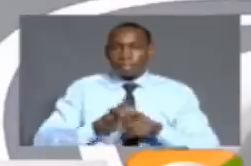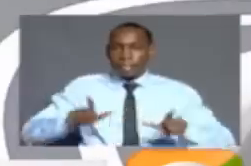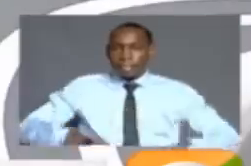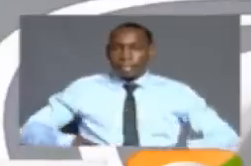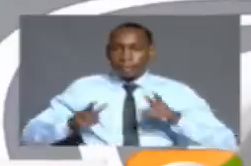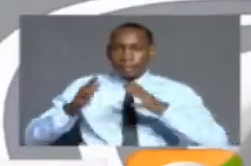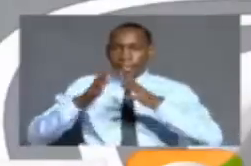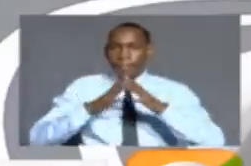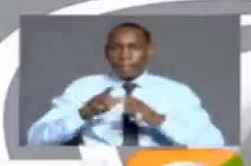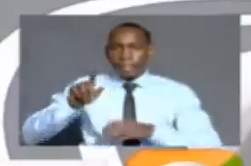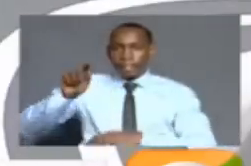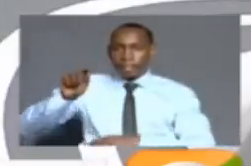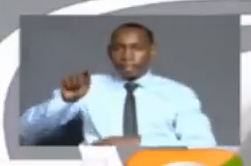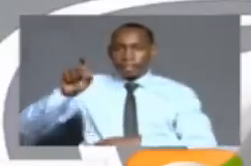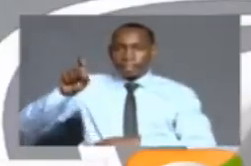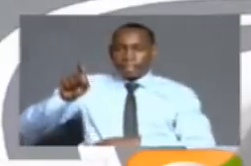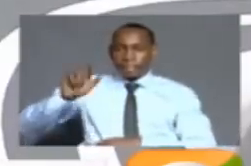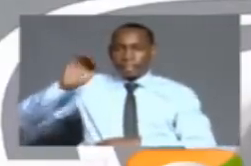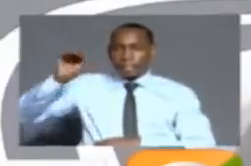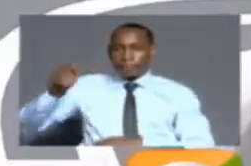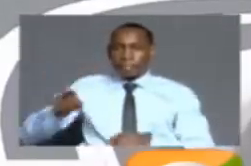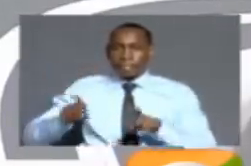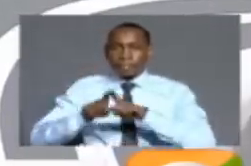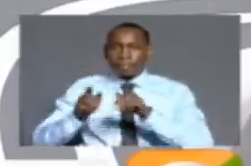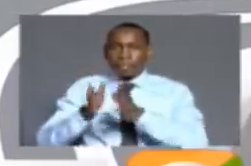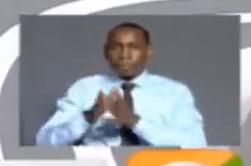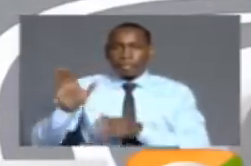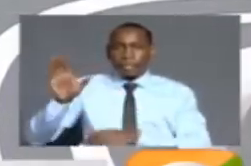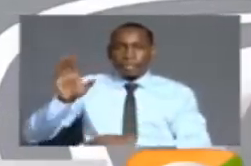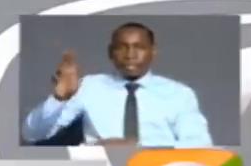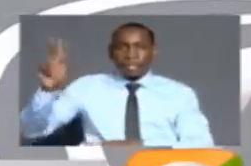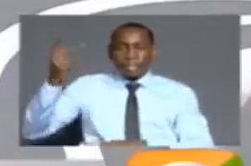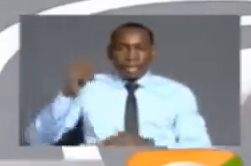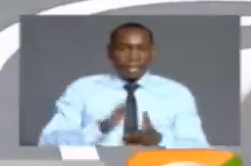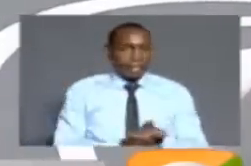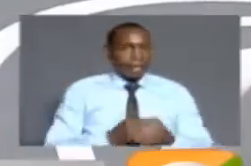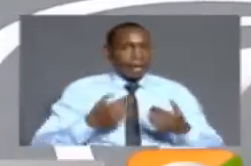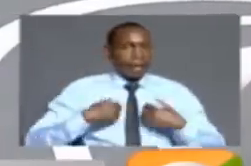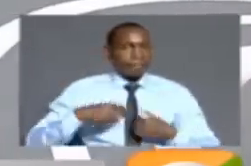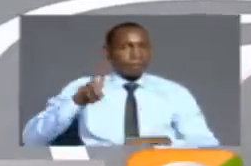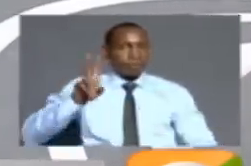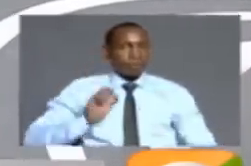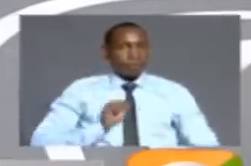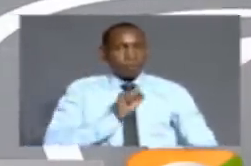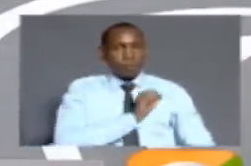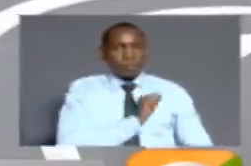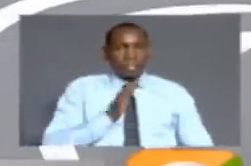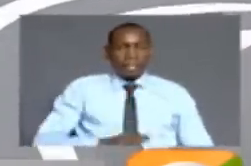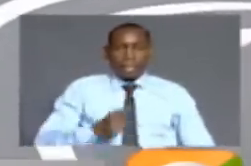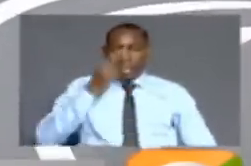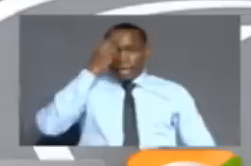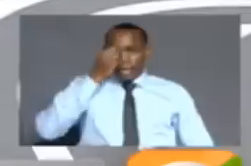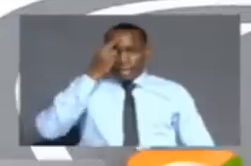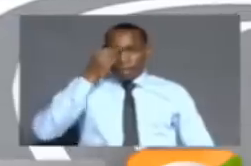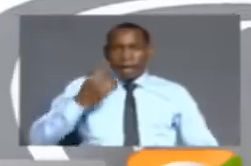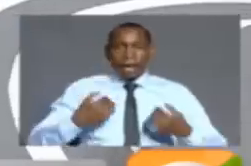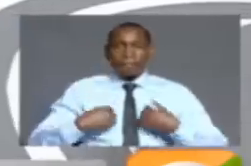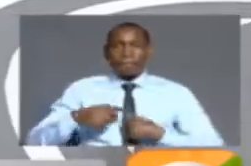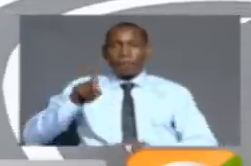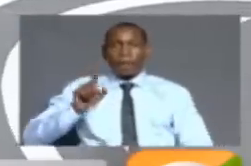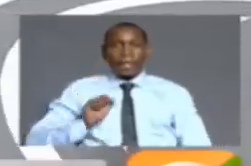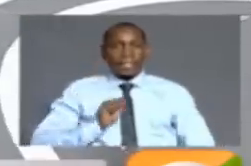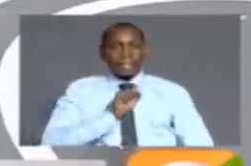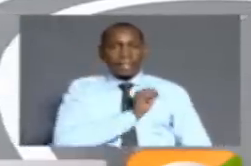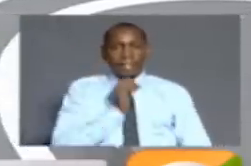is the size of Kenya. She knows this. It is. But did you know how big is Texas? There are two senators. Narok County only has one senator.